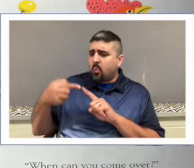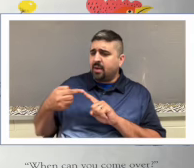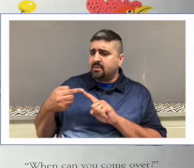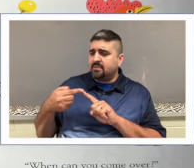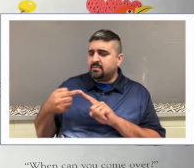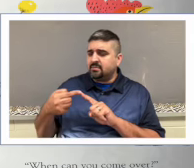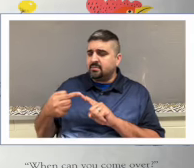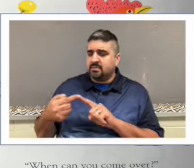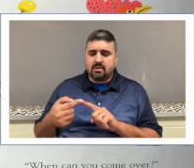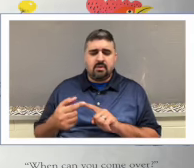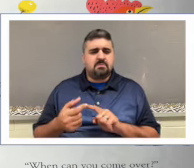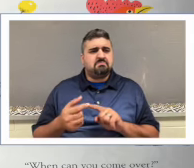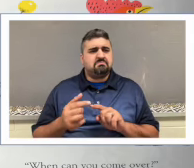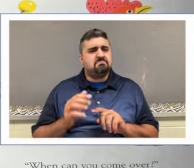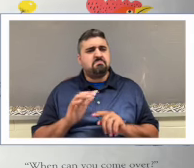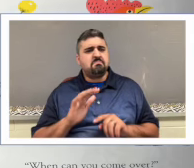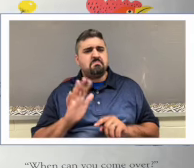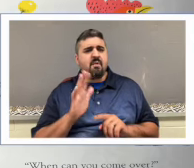When can you come over?